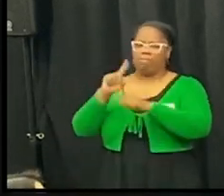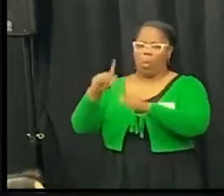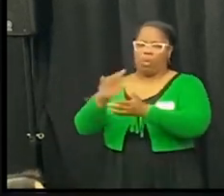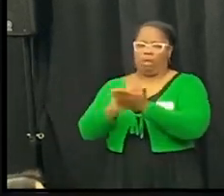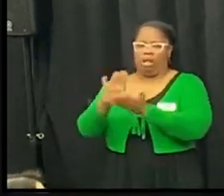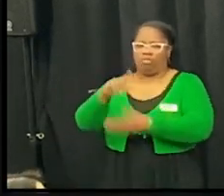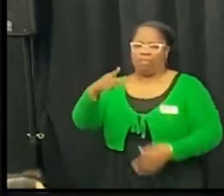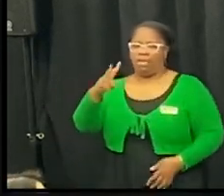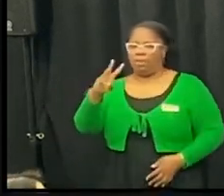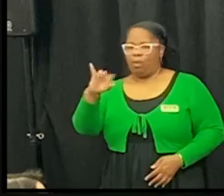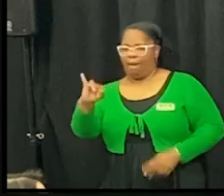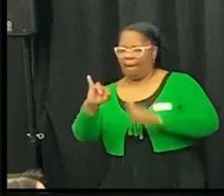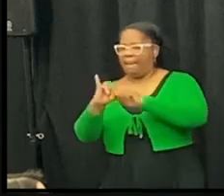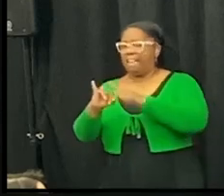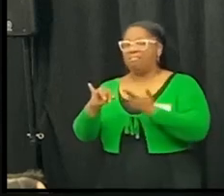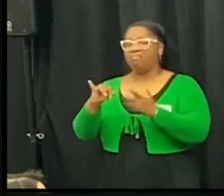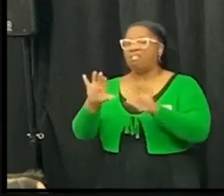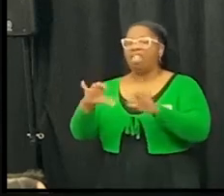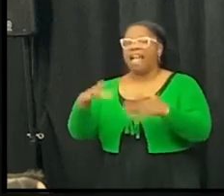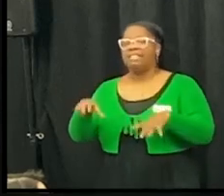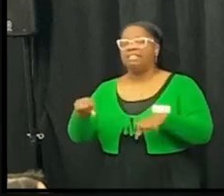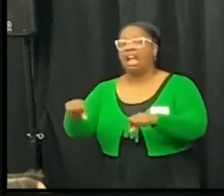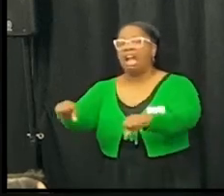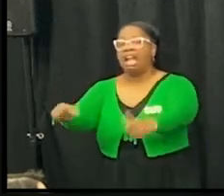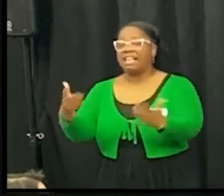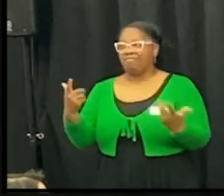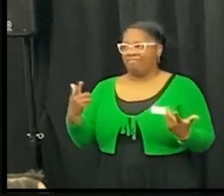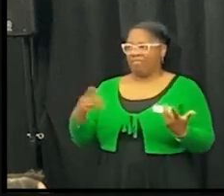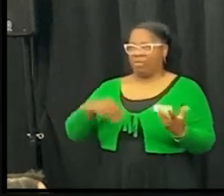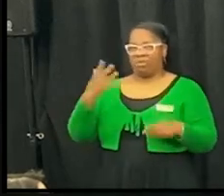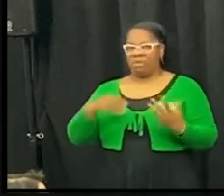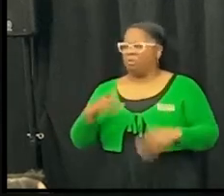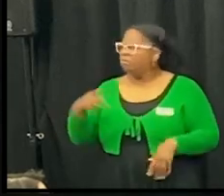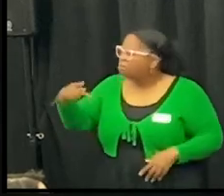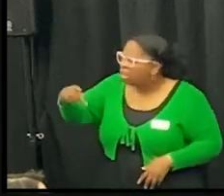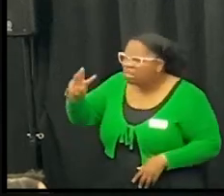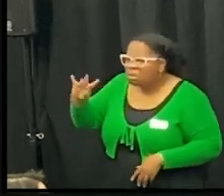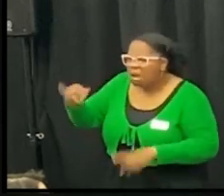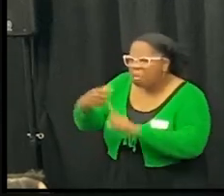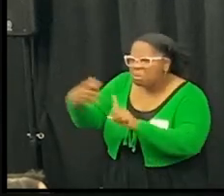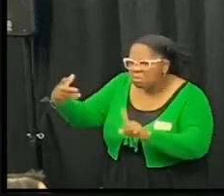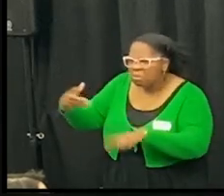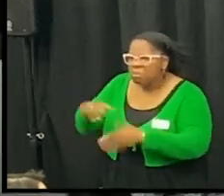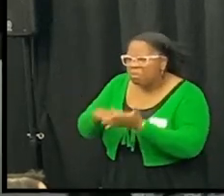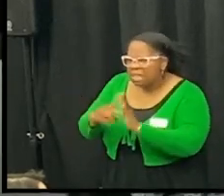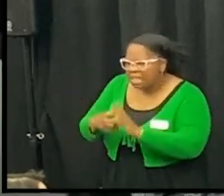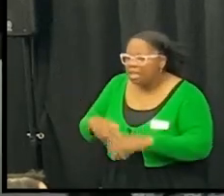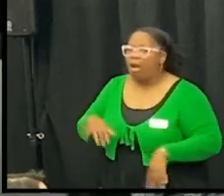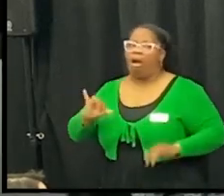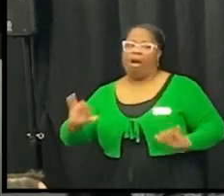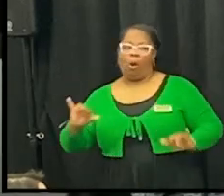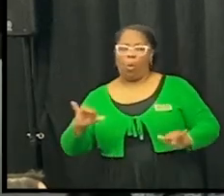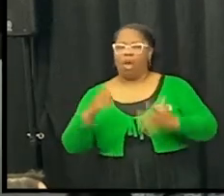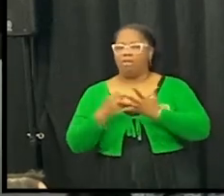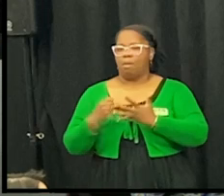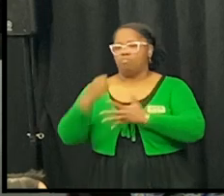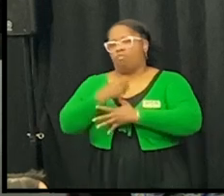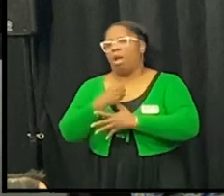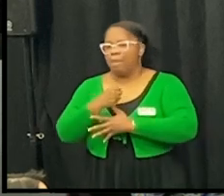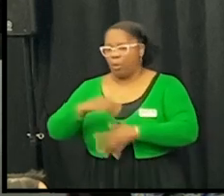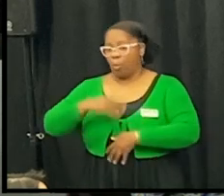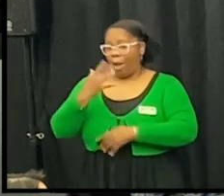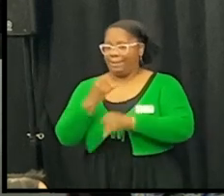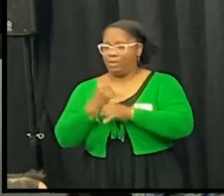themselves reflected even in the classes that they work with. PWIs are? Can you explain? Yeah, primary white